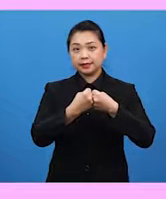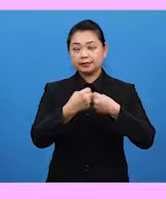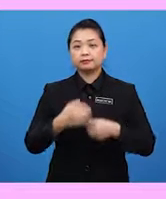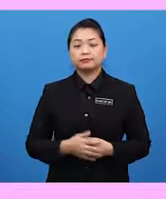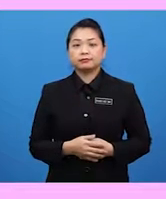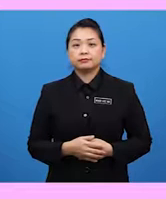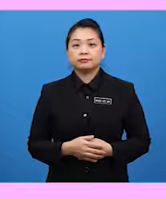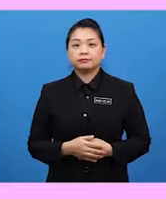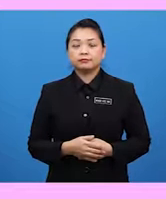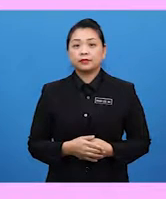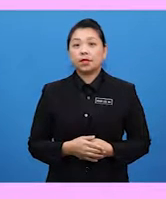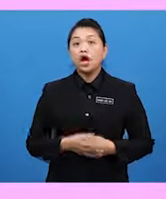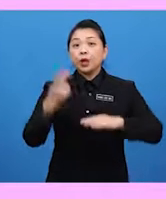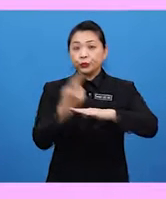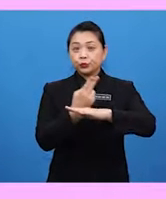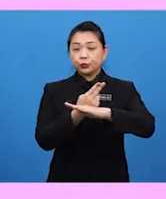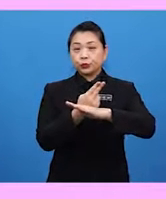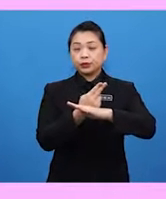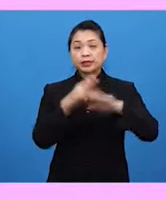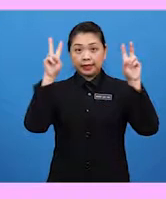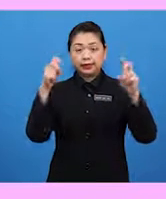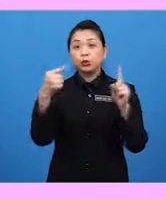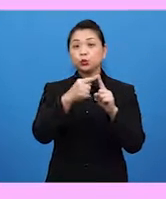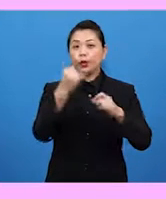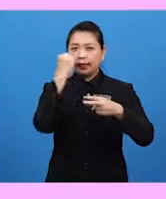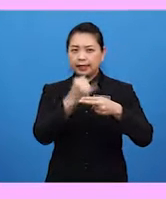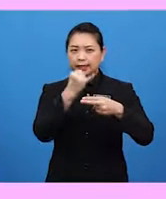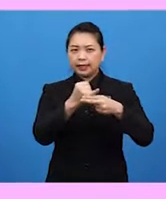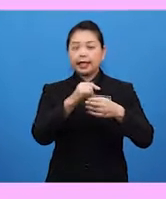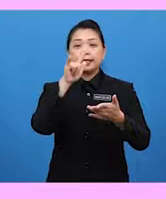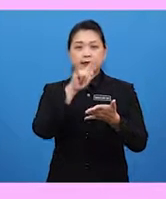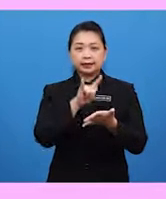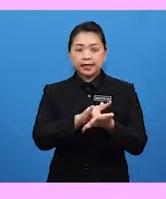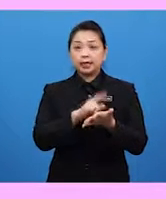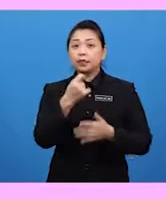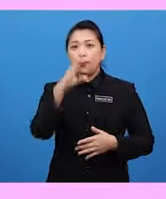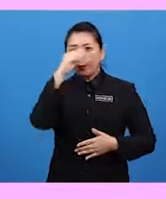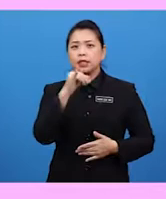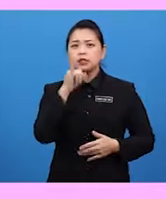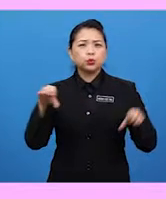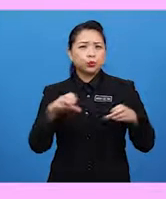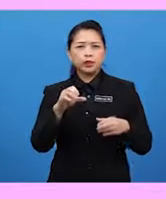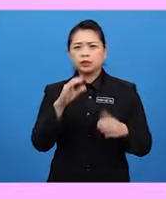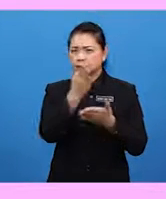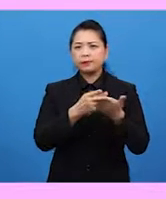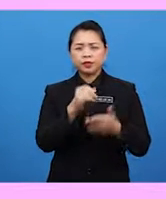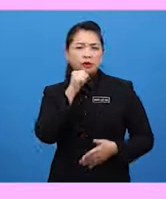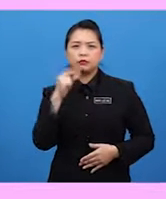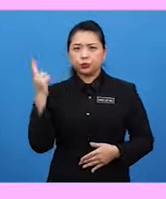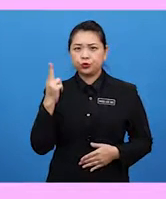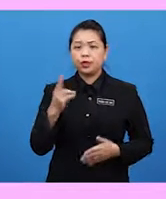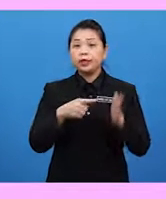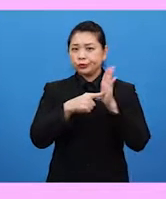the poet uses the title to indicate that the boy is doing something unusual, showing a change in